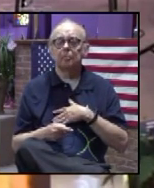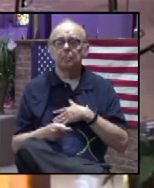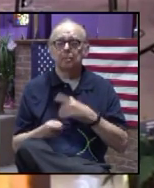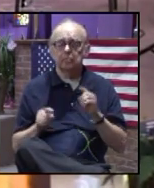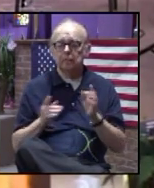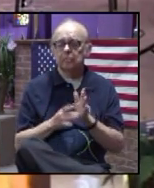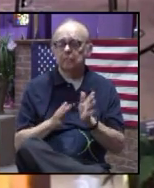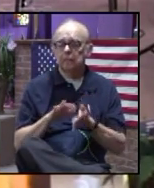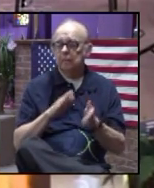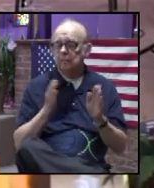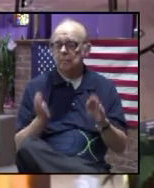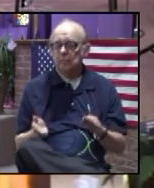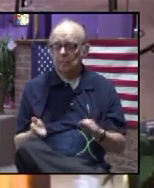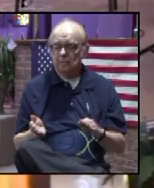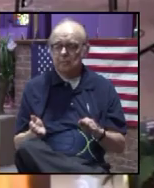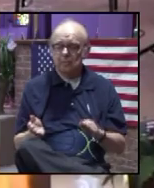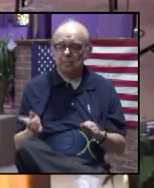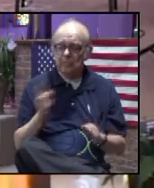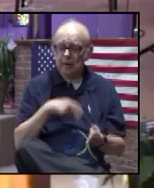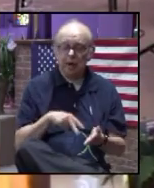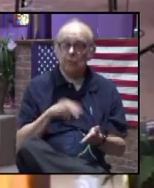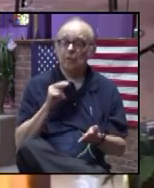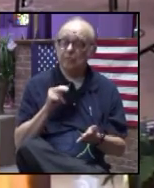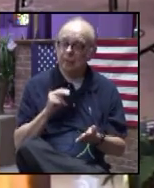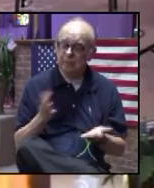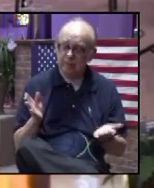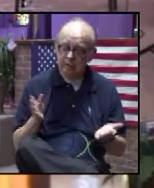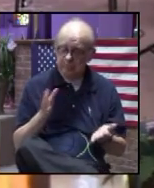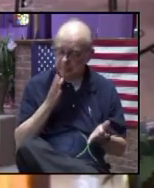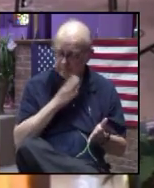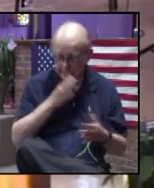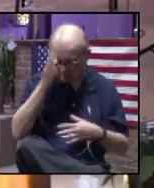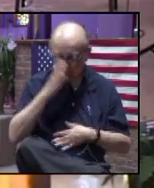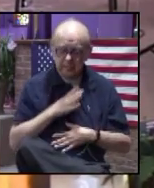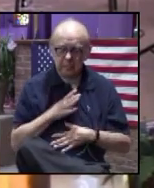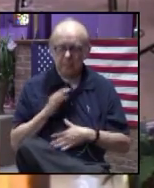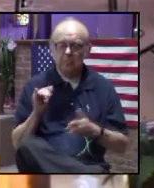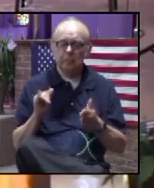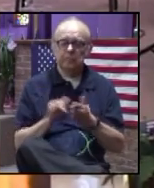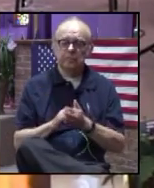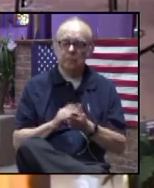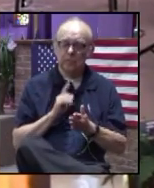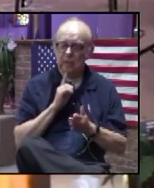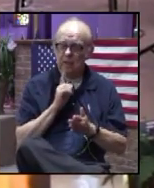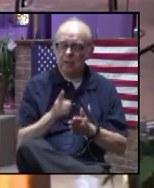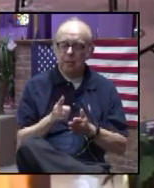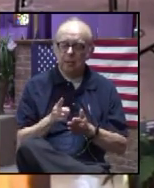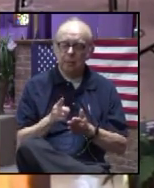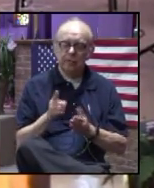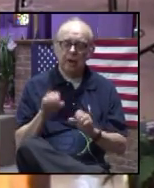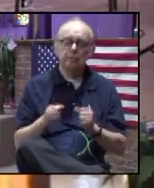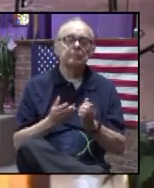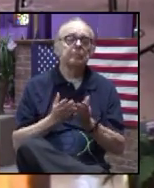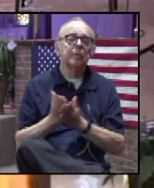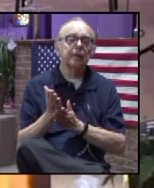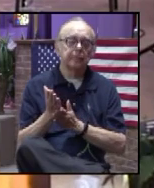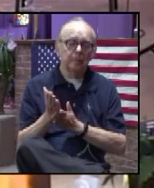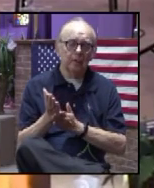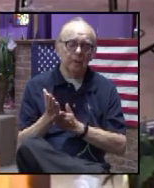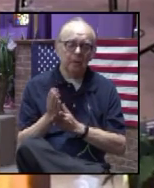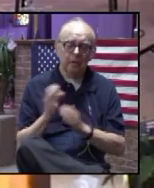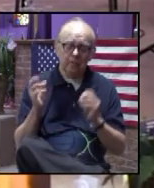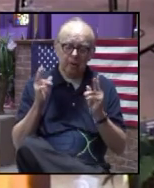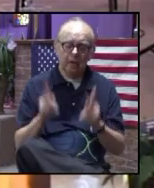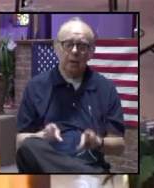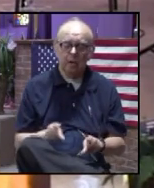When Jesus died and was resurrected, ladies and gentlemen, that was a breakthrough.